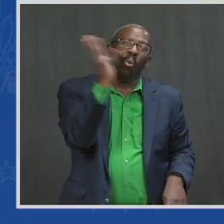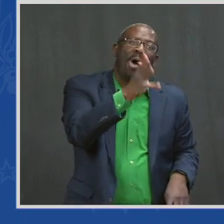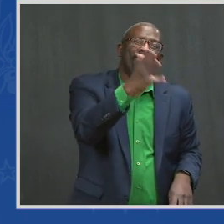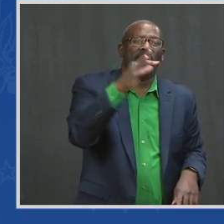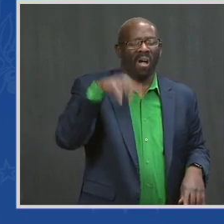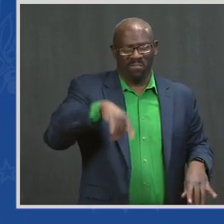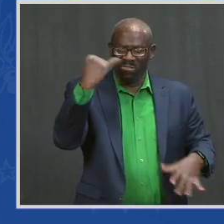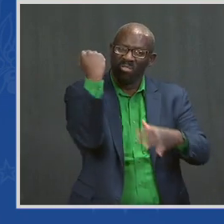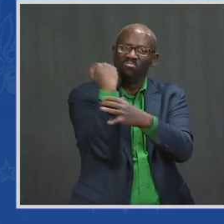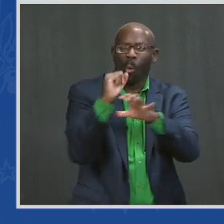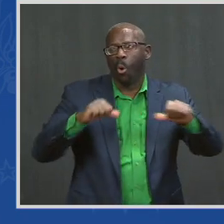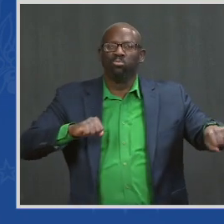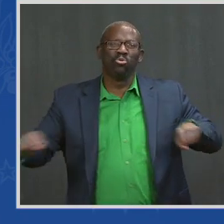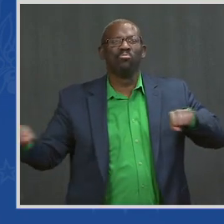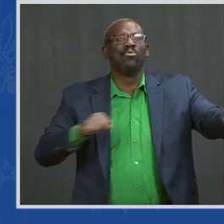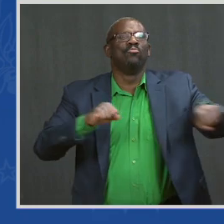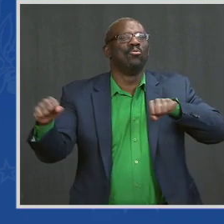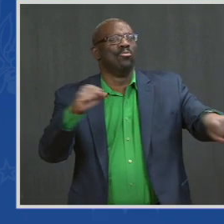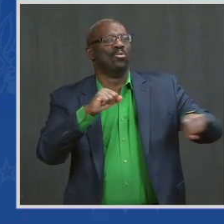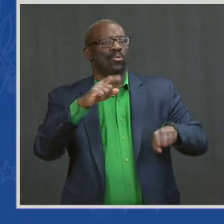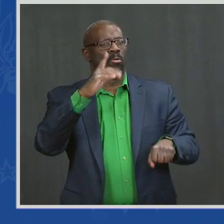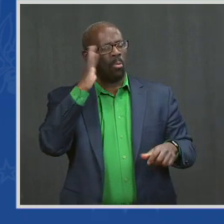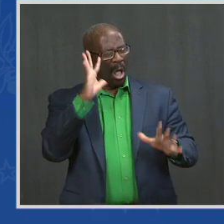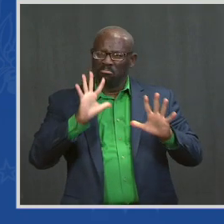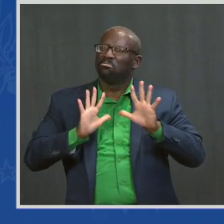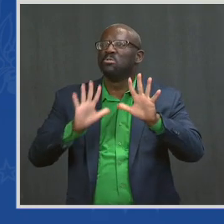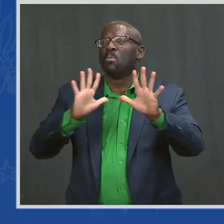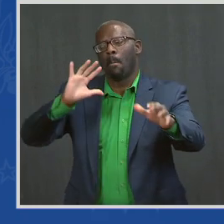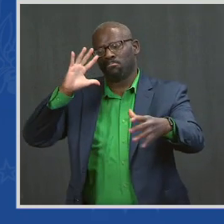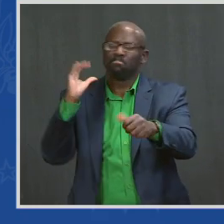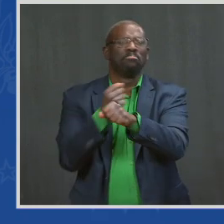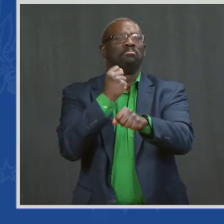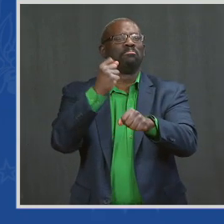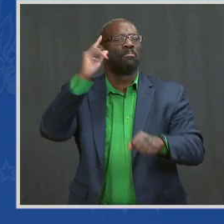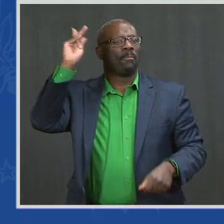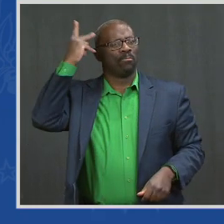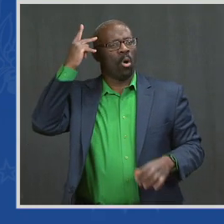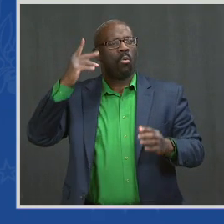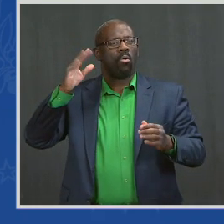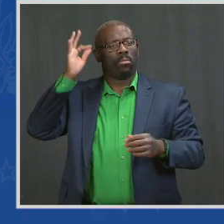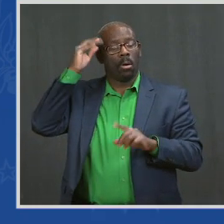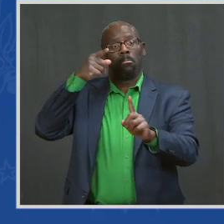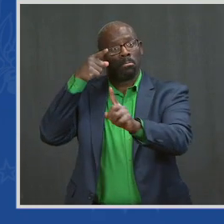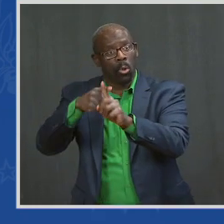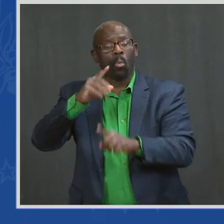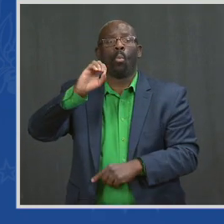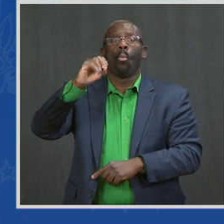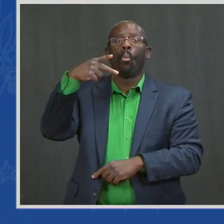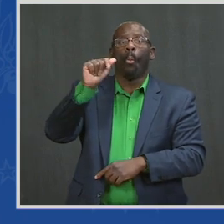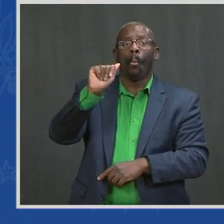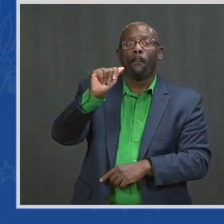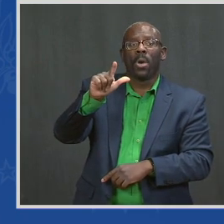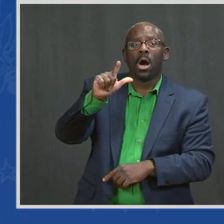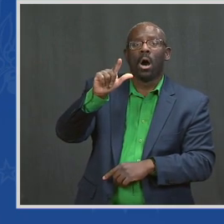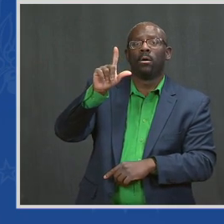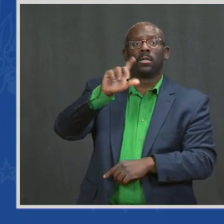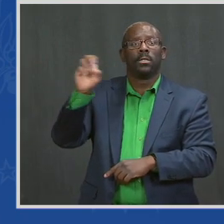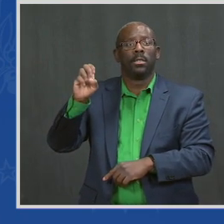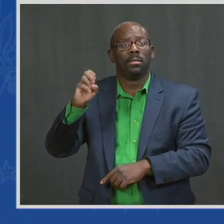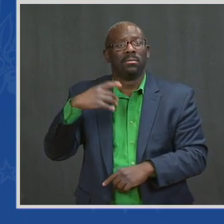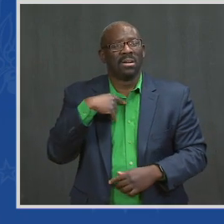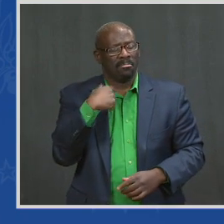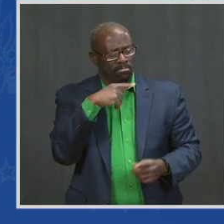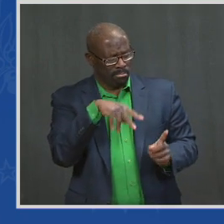holiday. Miss Opal is, you won't believe it, she's 49 years old.